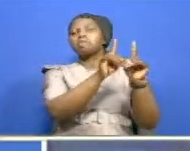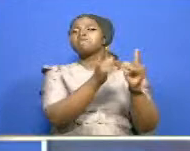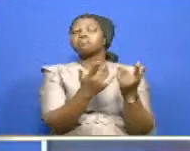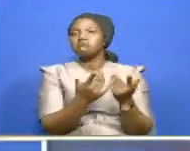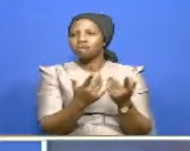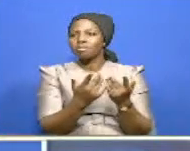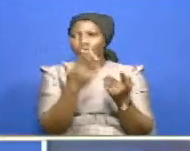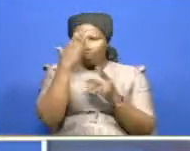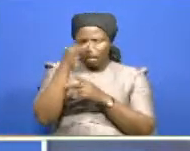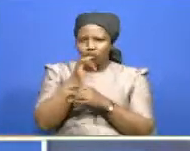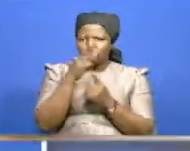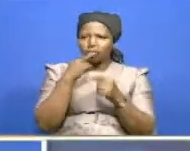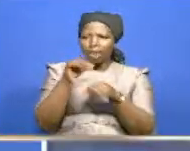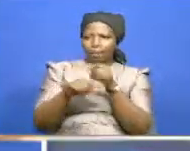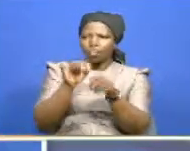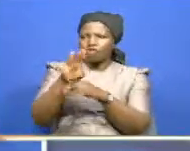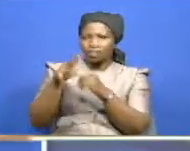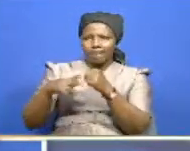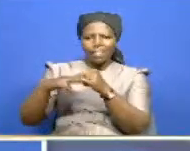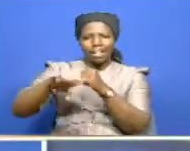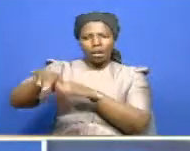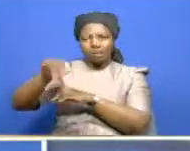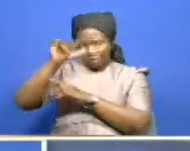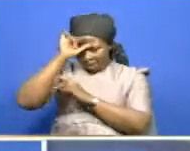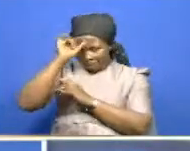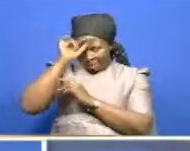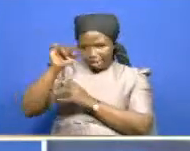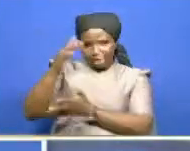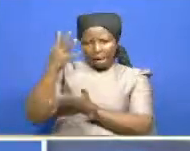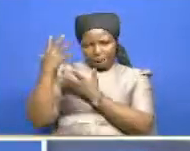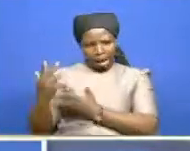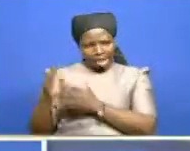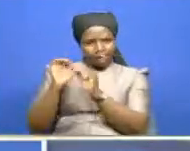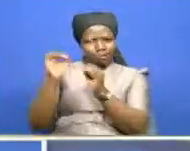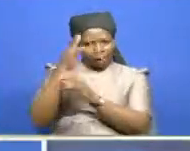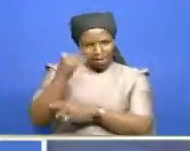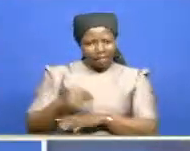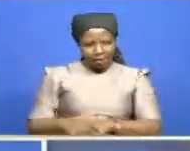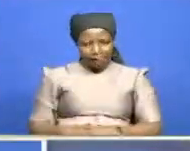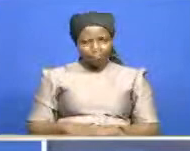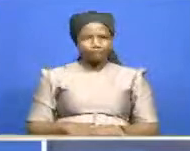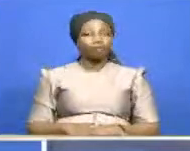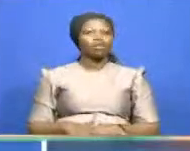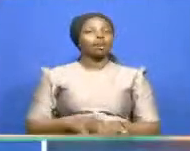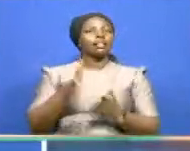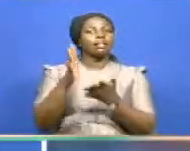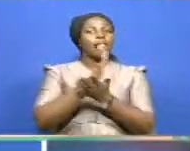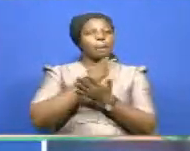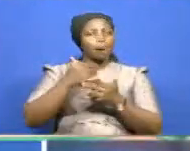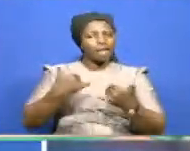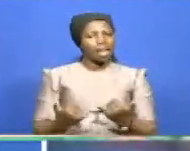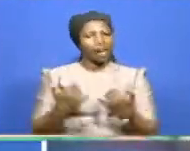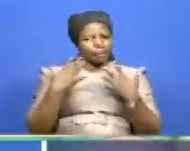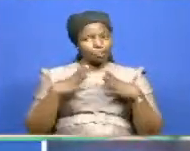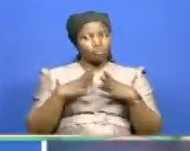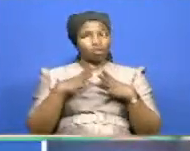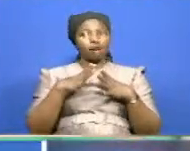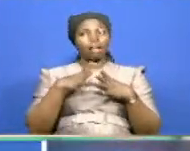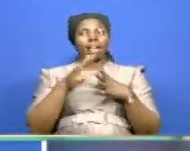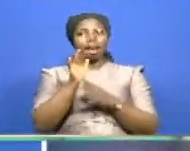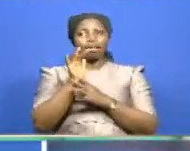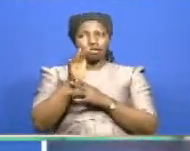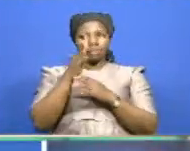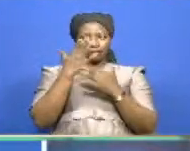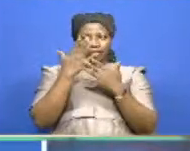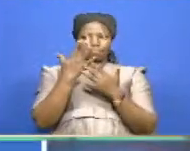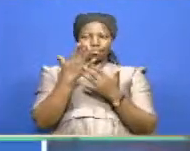haijasemekana ni gharama? Look at it from that angle. Meanwhile, a section of young people are urging the political class to ensure youth-oriented proposals